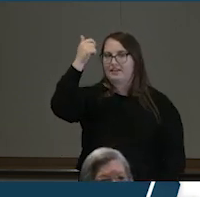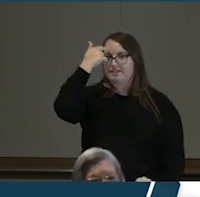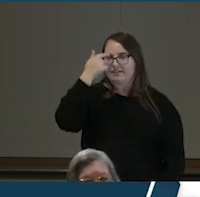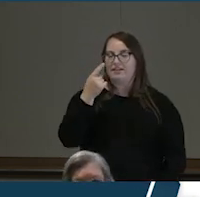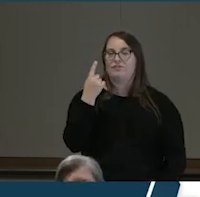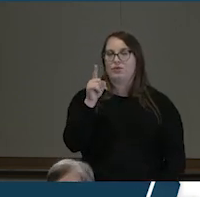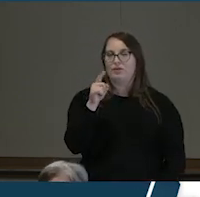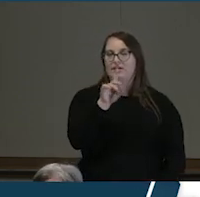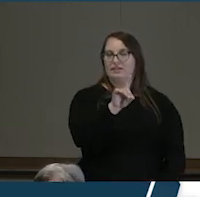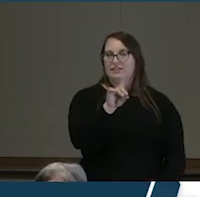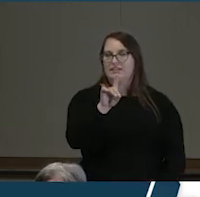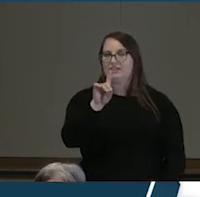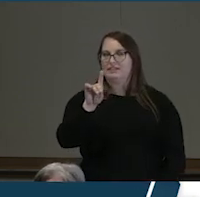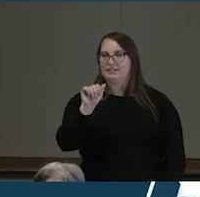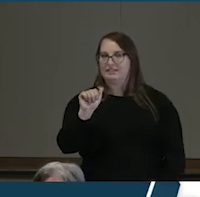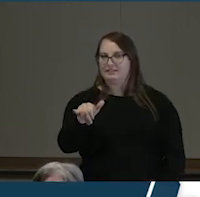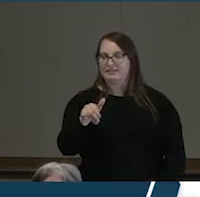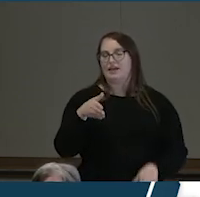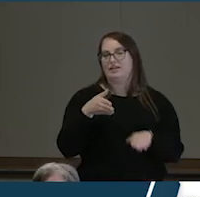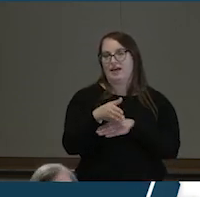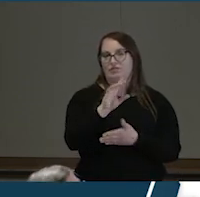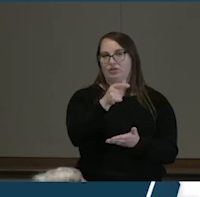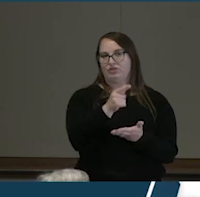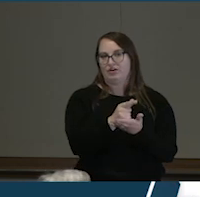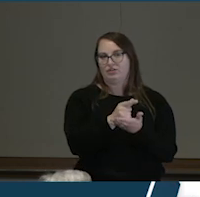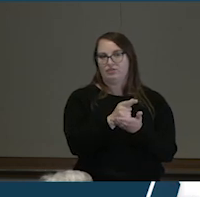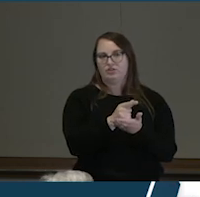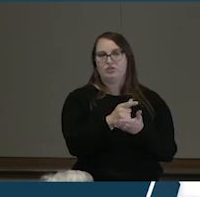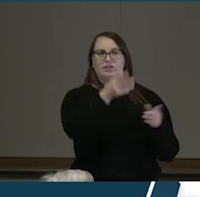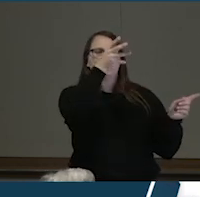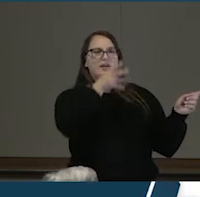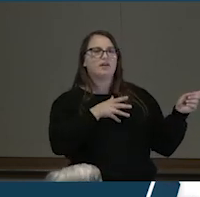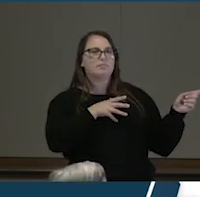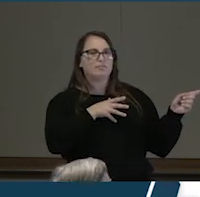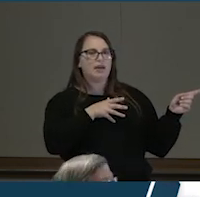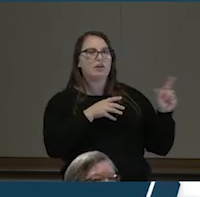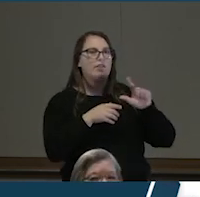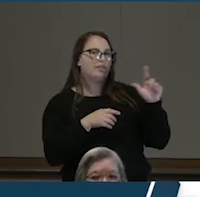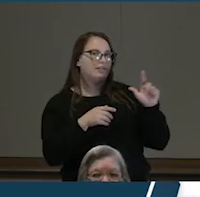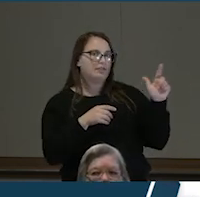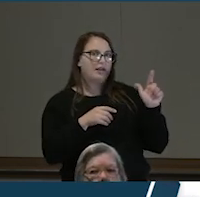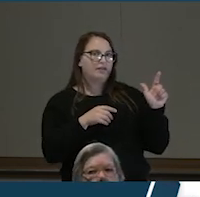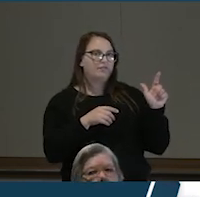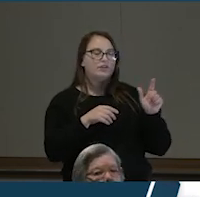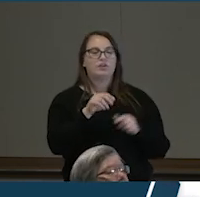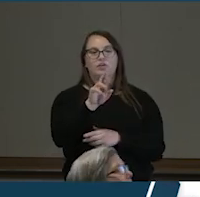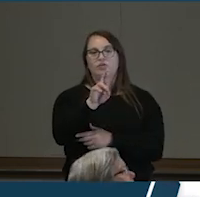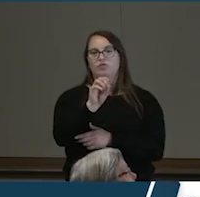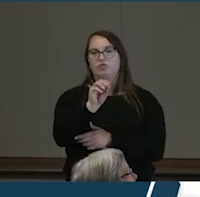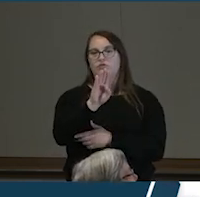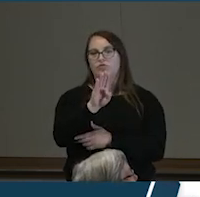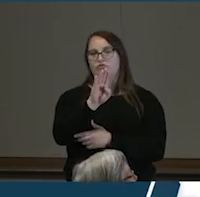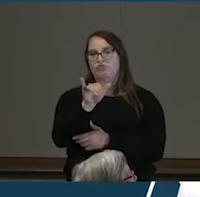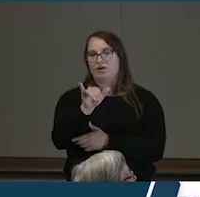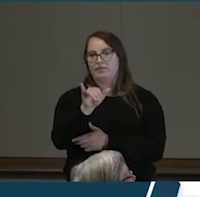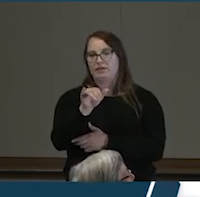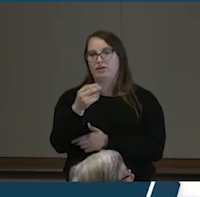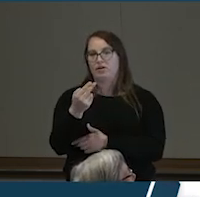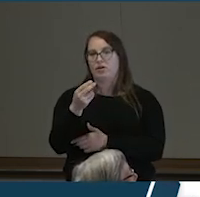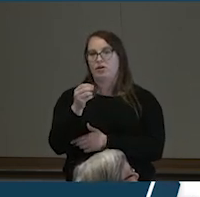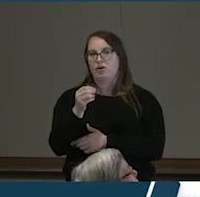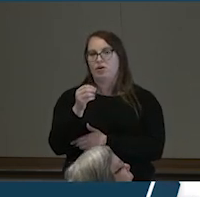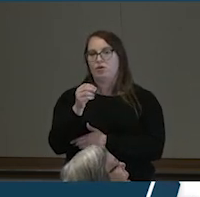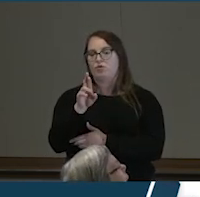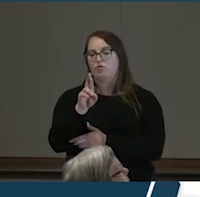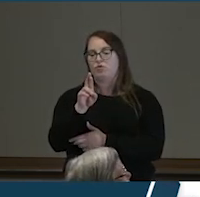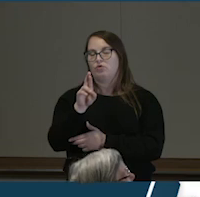graduation. And the guy, you really can't see him on the left there. His name is Robbie Holroyd, and Robbie is a